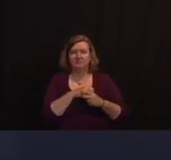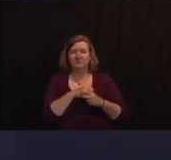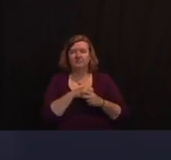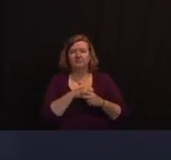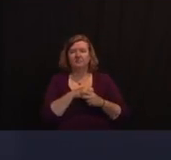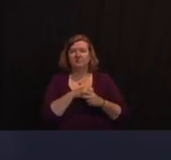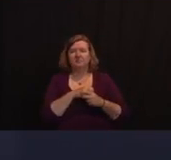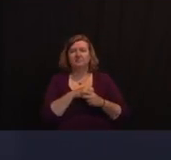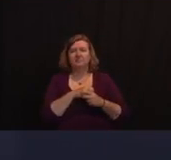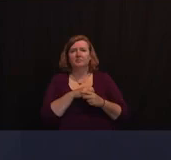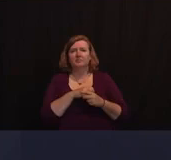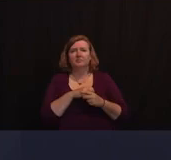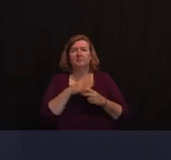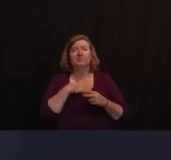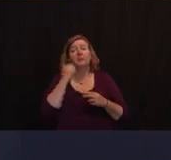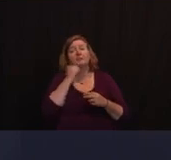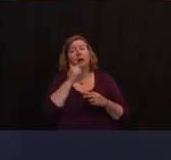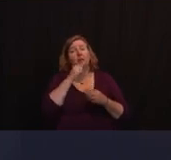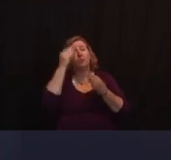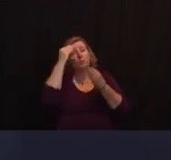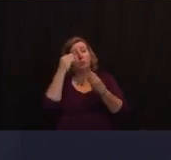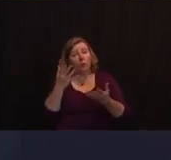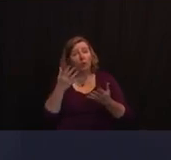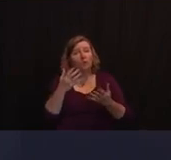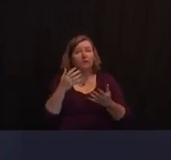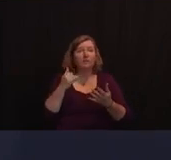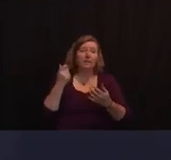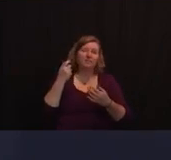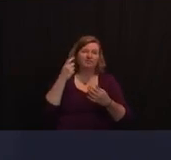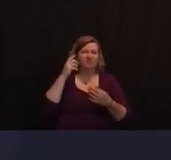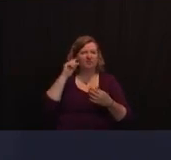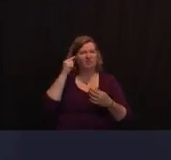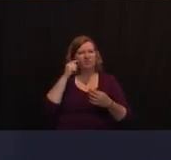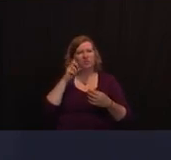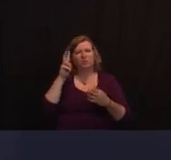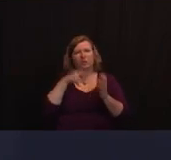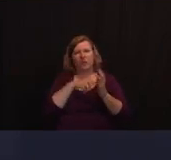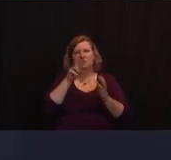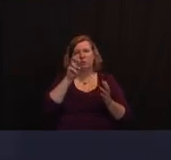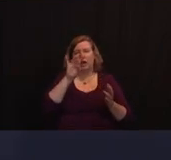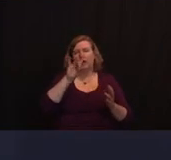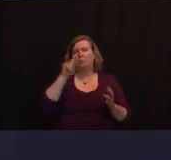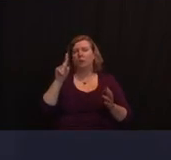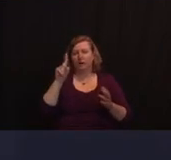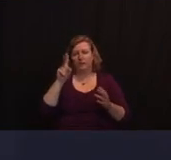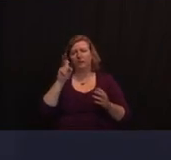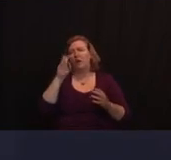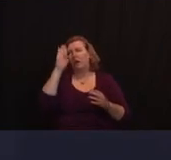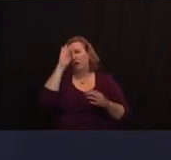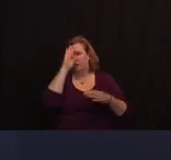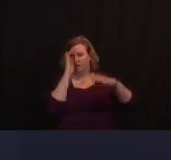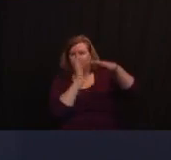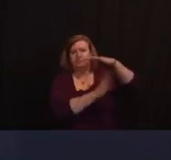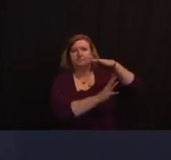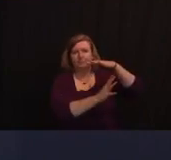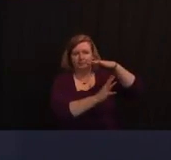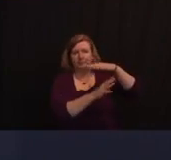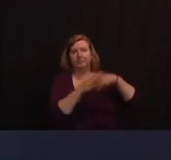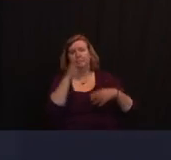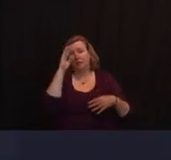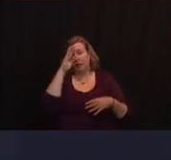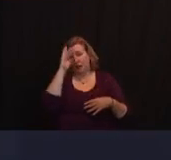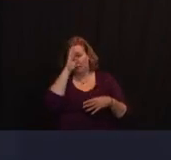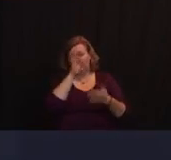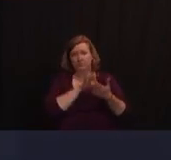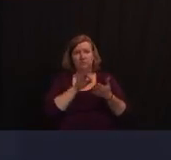On to my daily report, as the governor mentioned, 2,281 individuals are in our hospitals. Our hospital census over the last